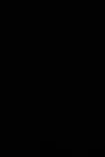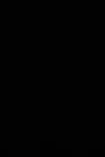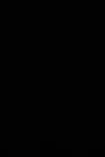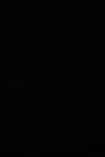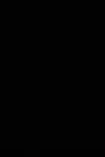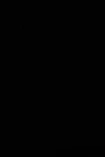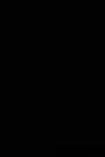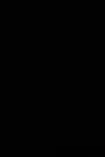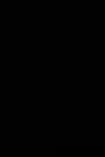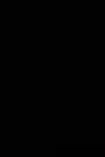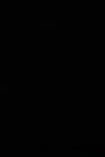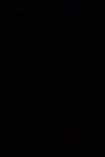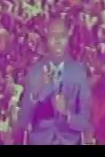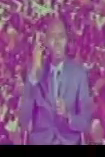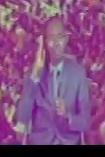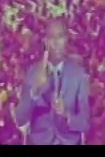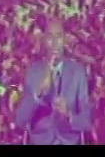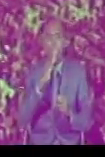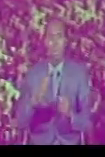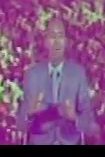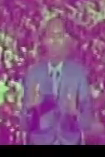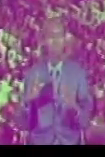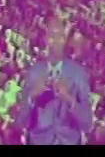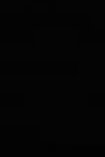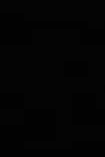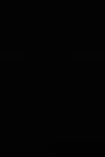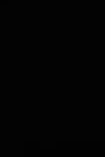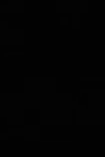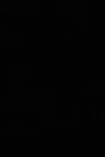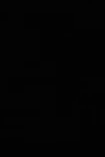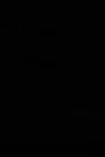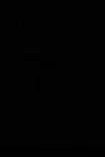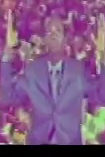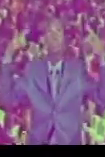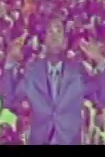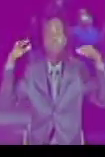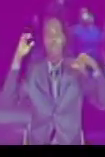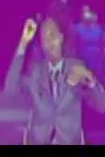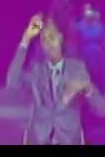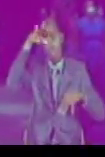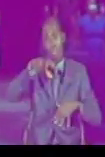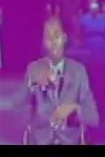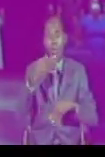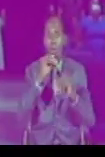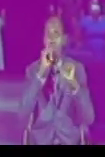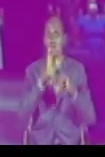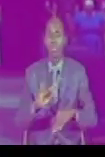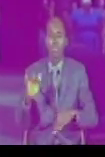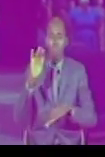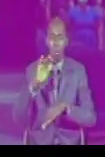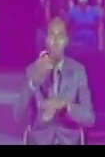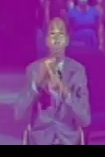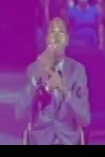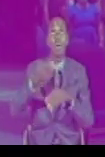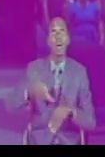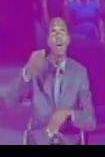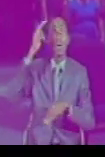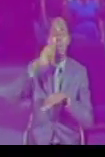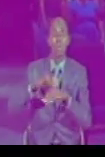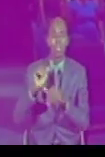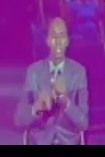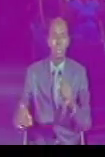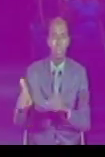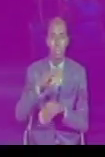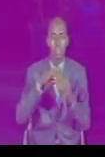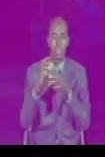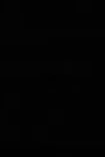be an abundant blessing from on high on everybody in Jesus' name. In Zechariah